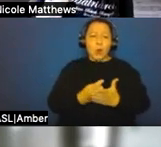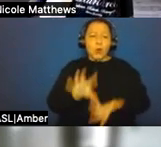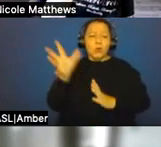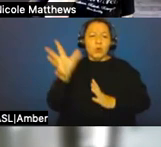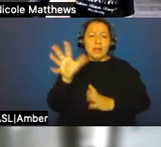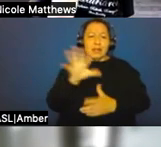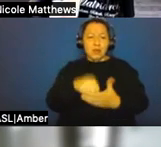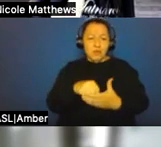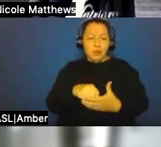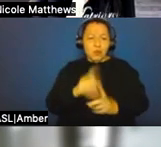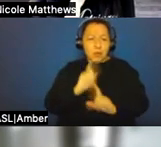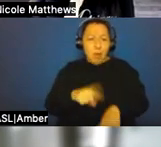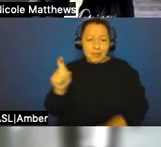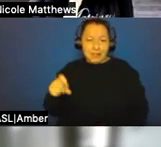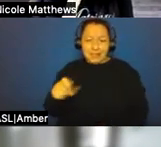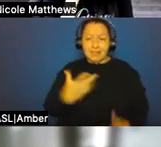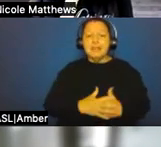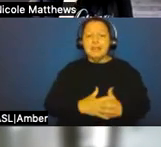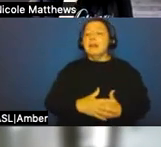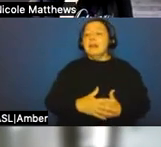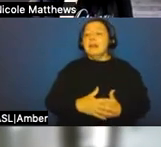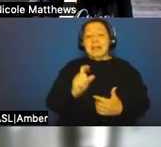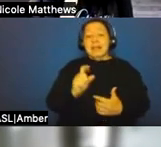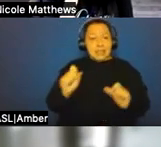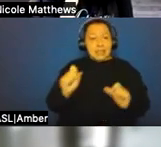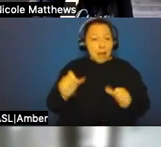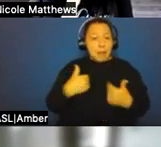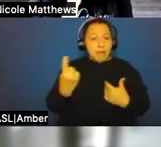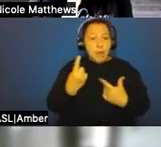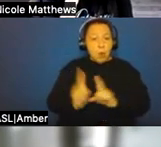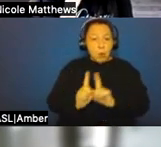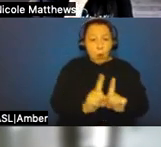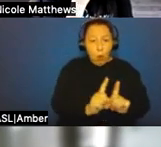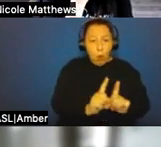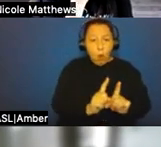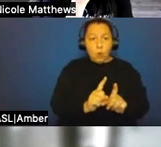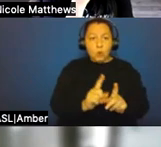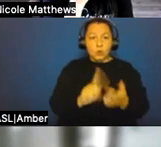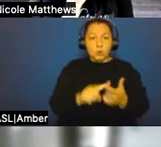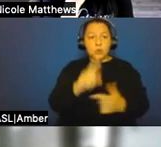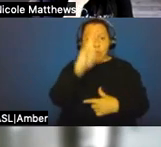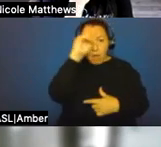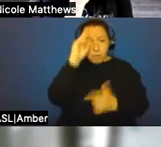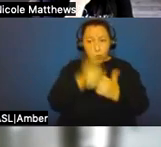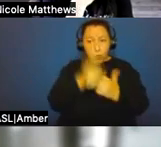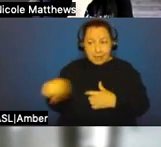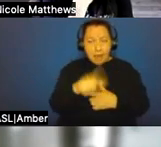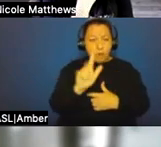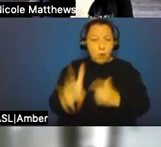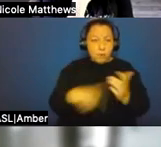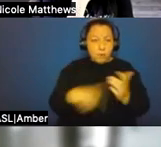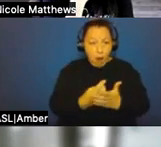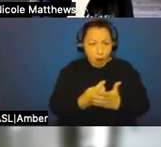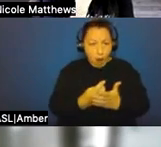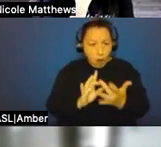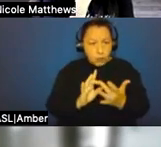to have accompaniment to the hospital for a 24-hour outreach, to have that medical